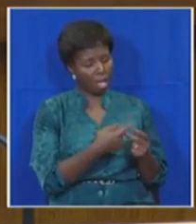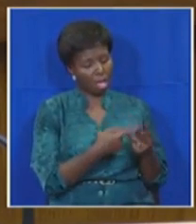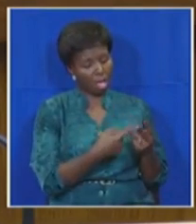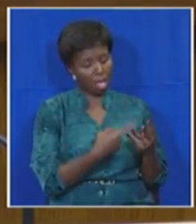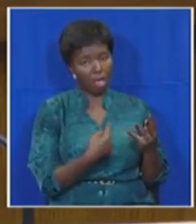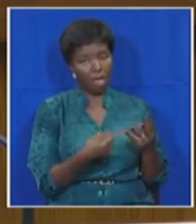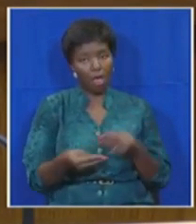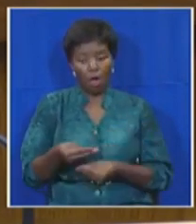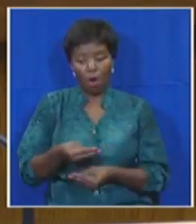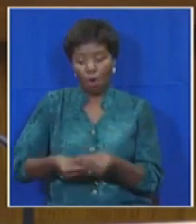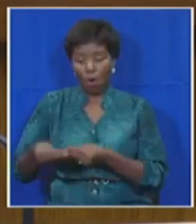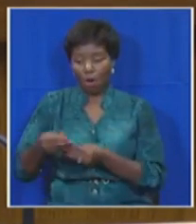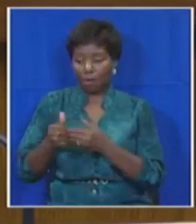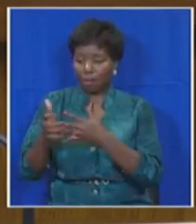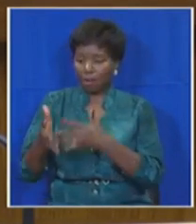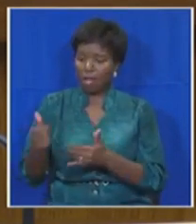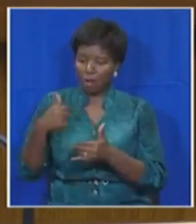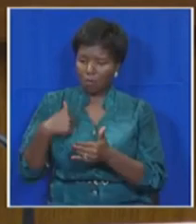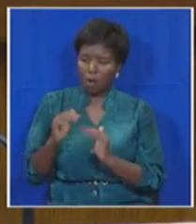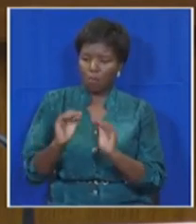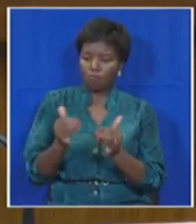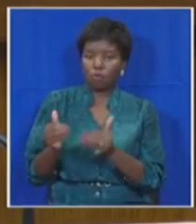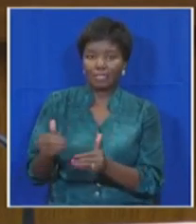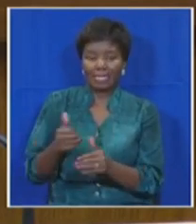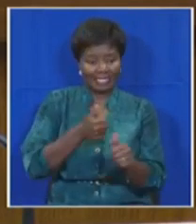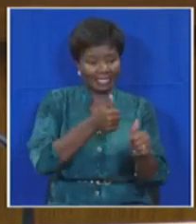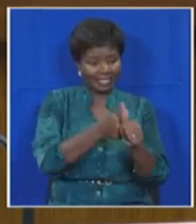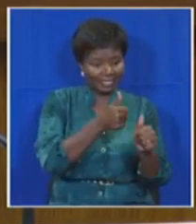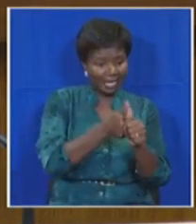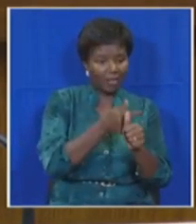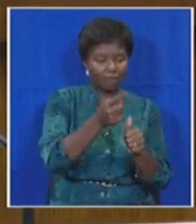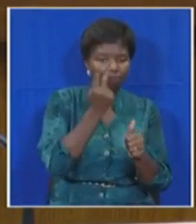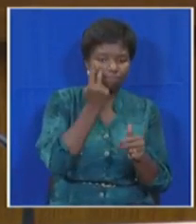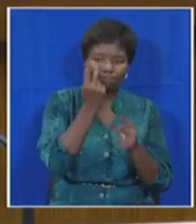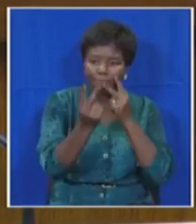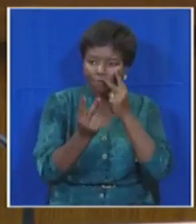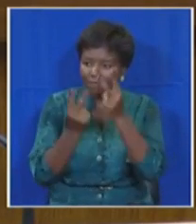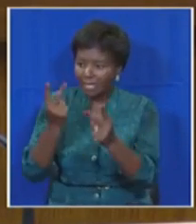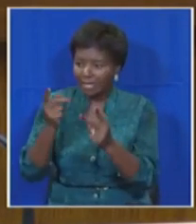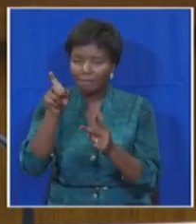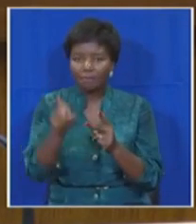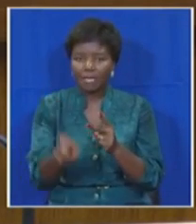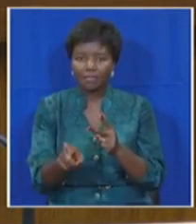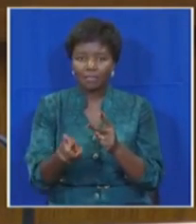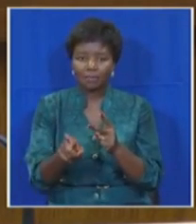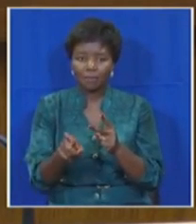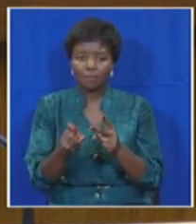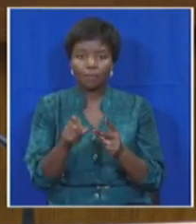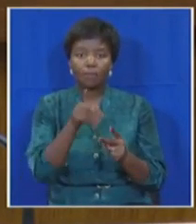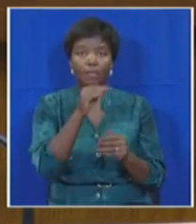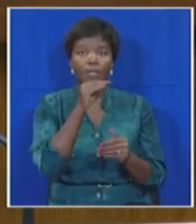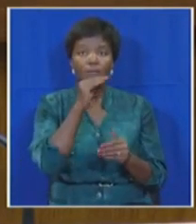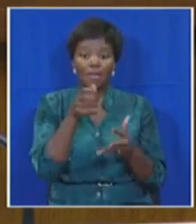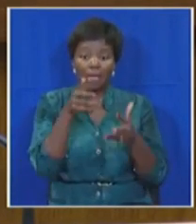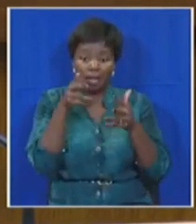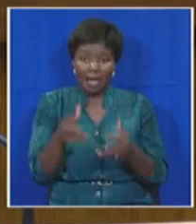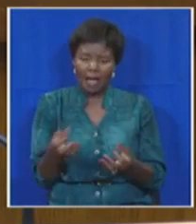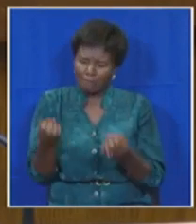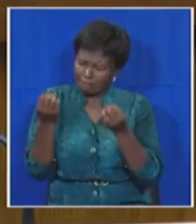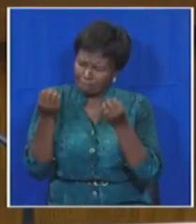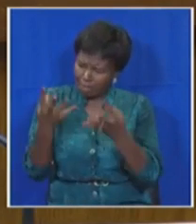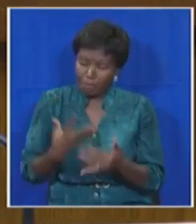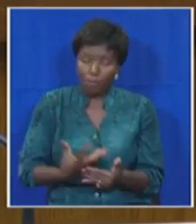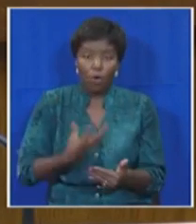corrupt leaders and go out and see for yourself. There is a lost generation out